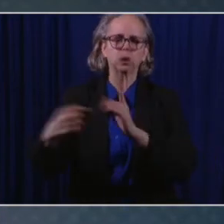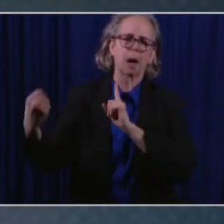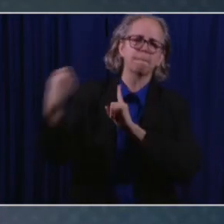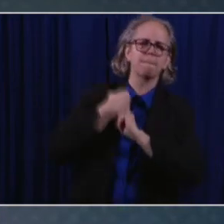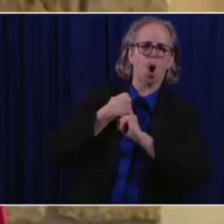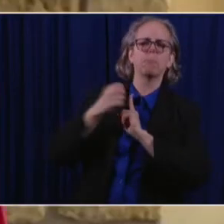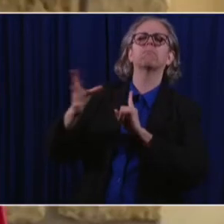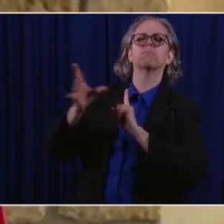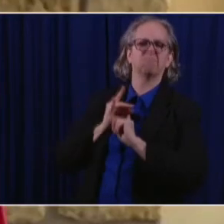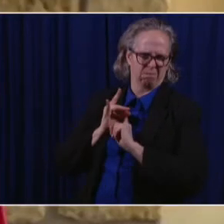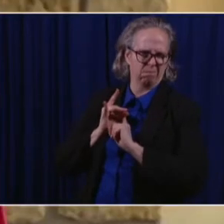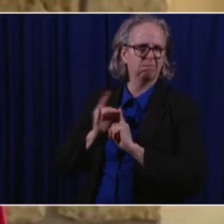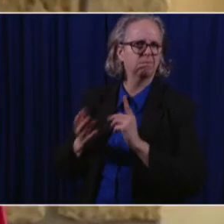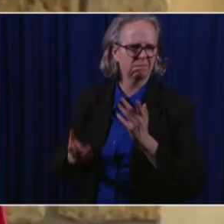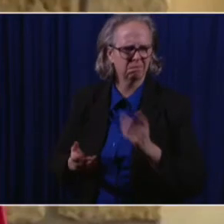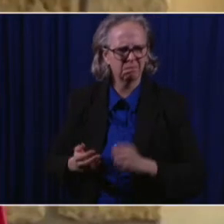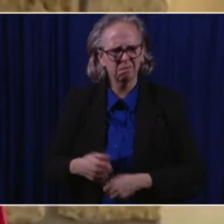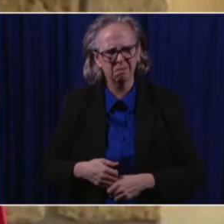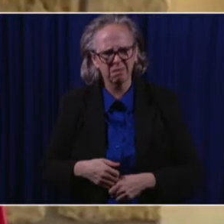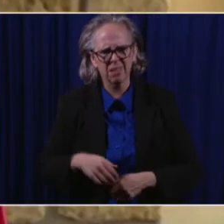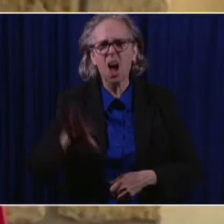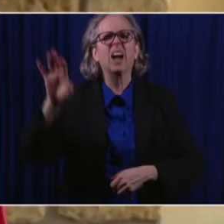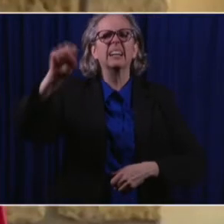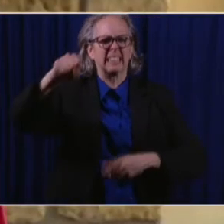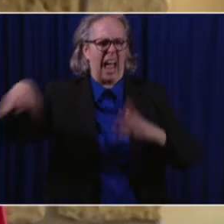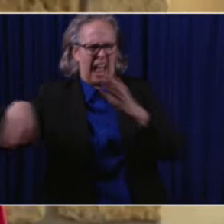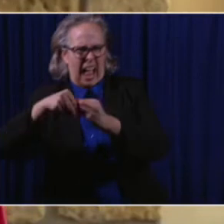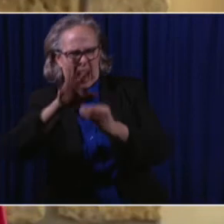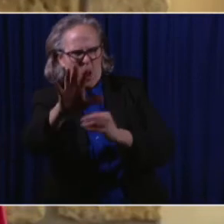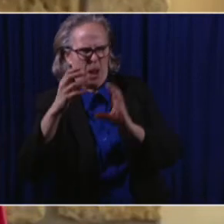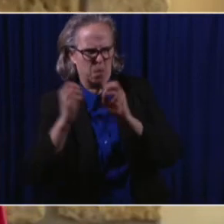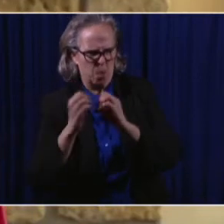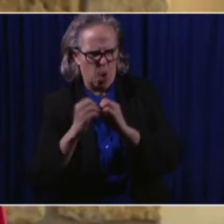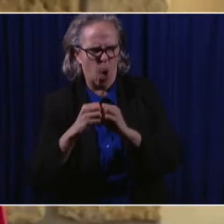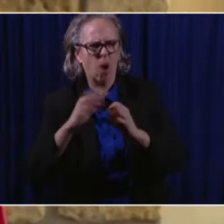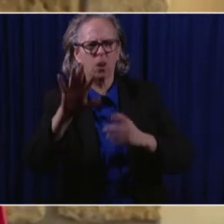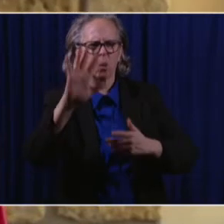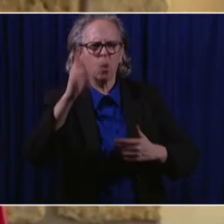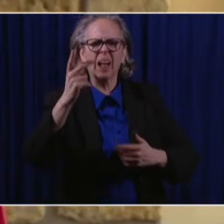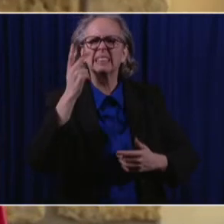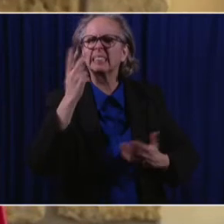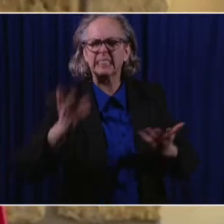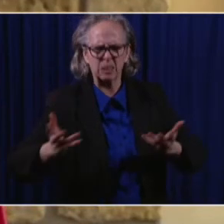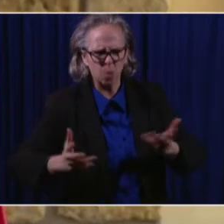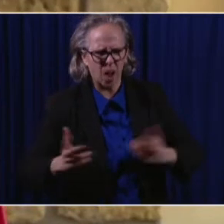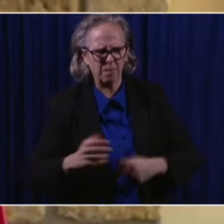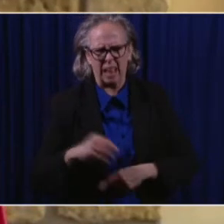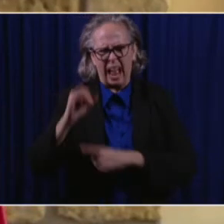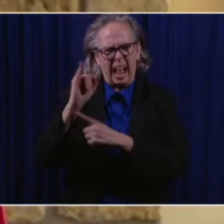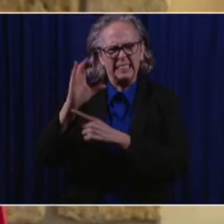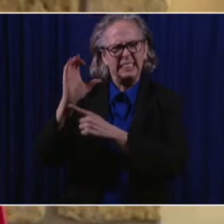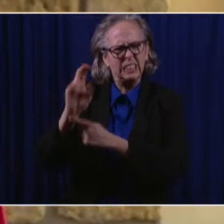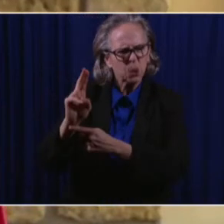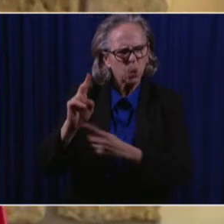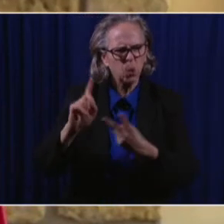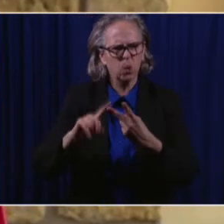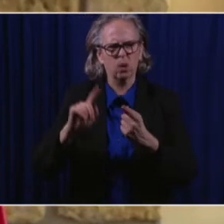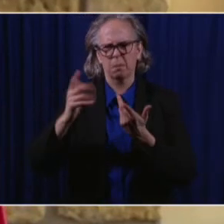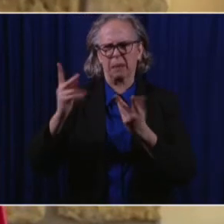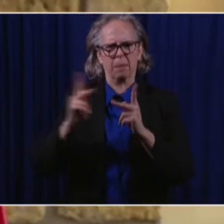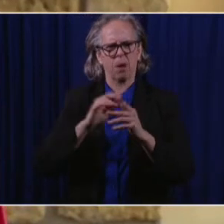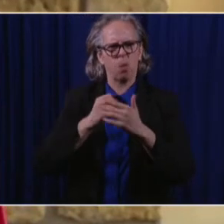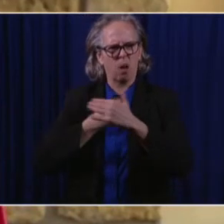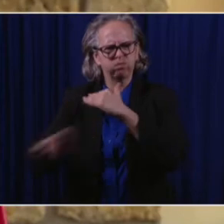to see then the cascade of sick, the hospitalizations to ICU, and then the most lagging is death.